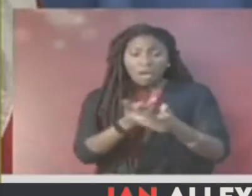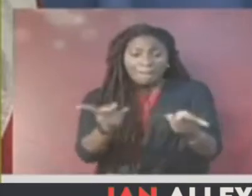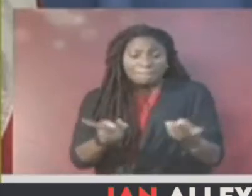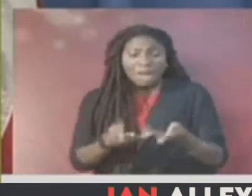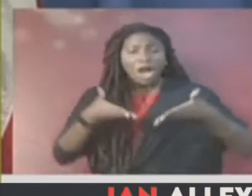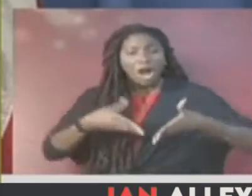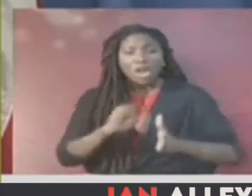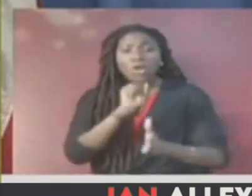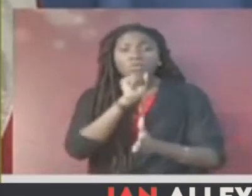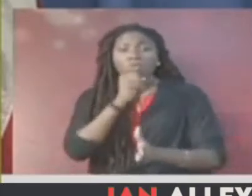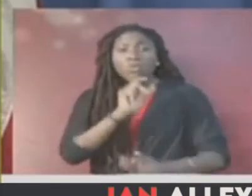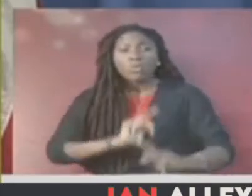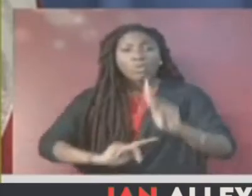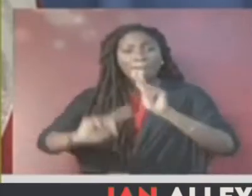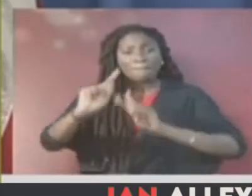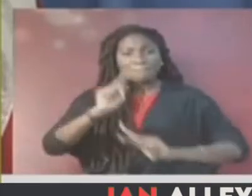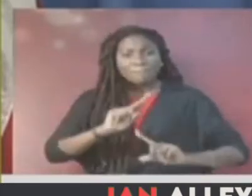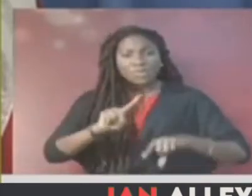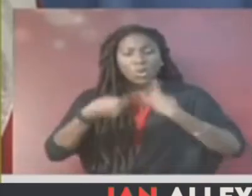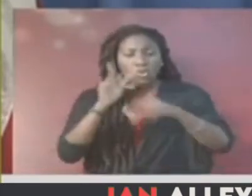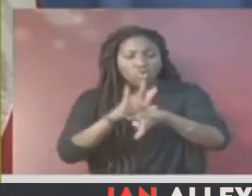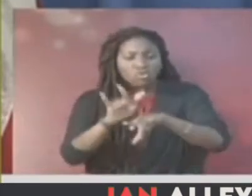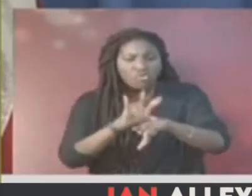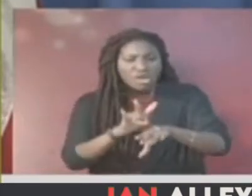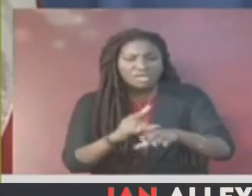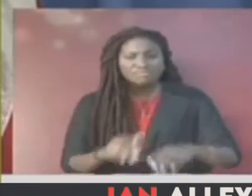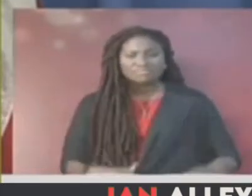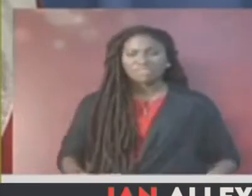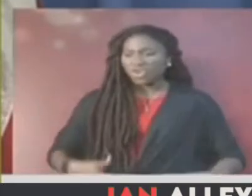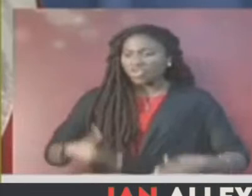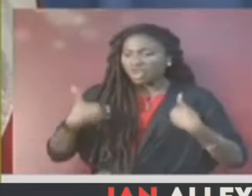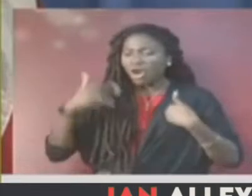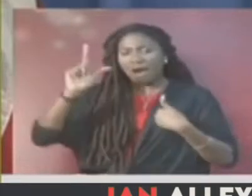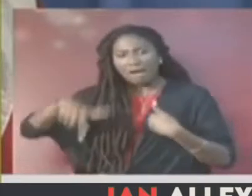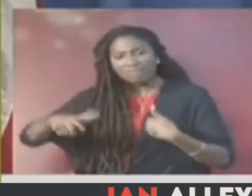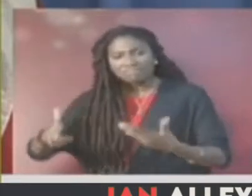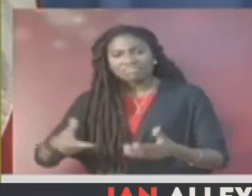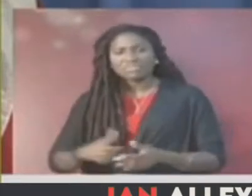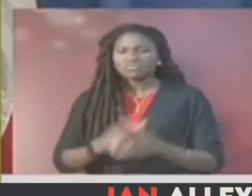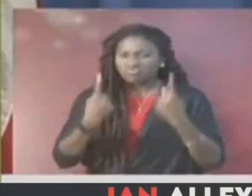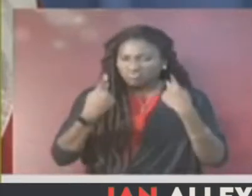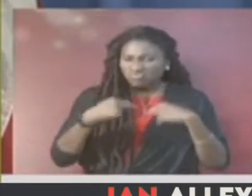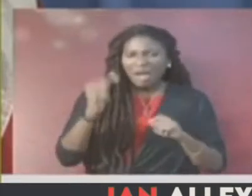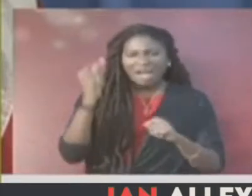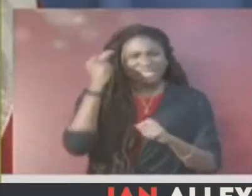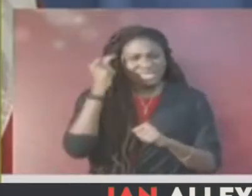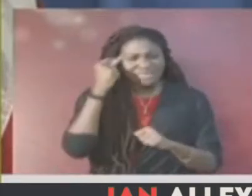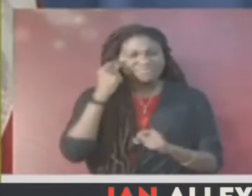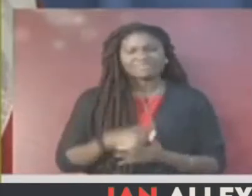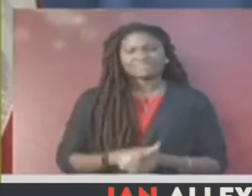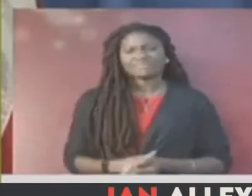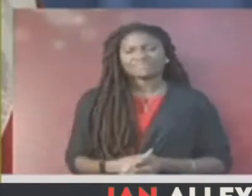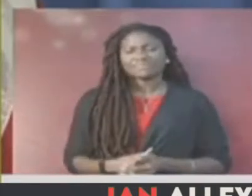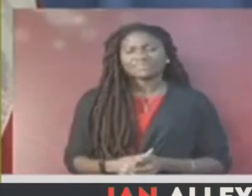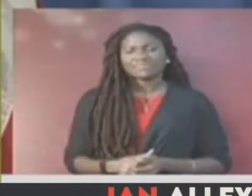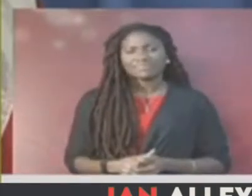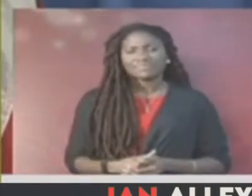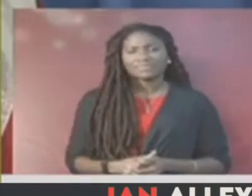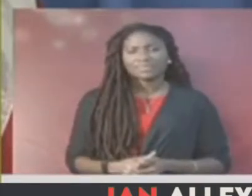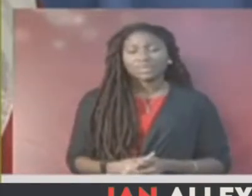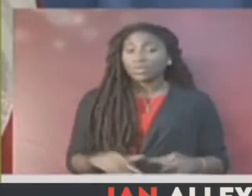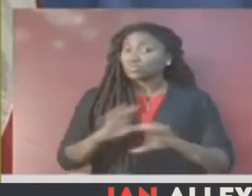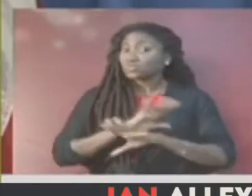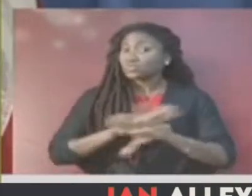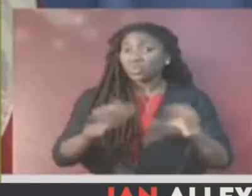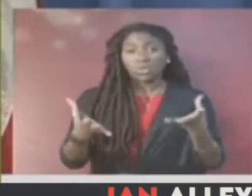we need to do these cooperative things because these are the kinds of things that are working. Eh? What we don't